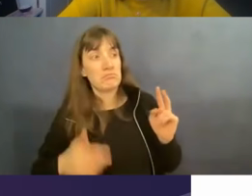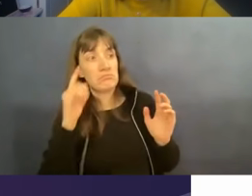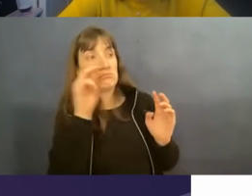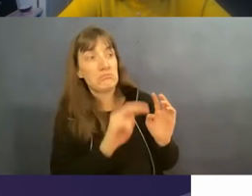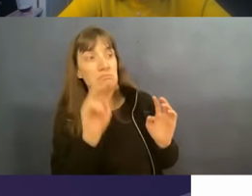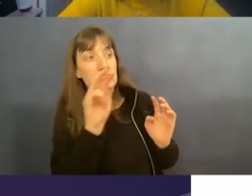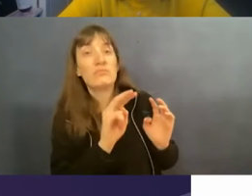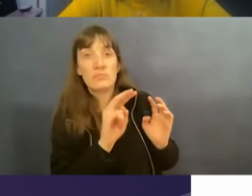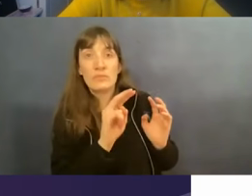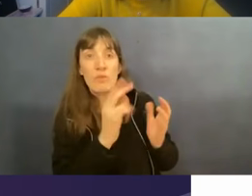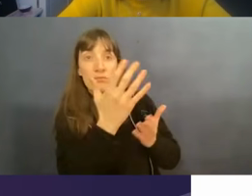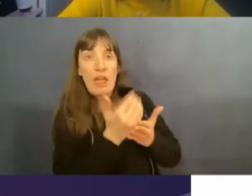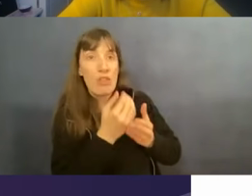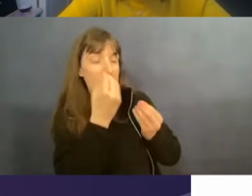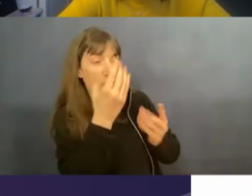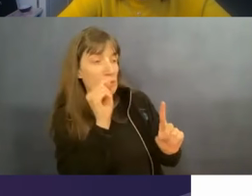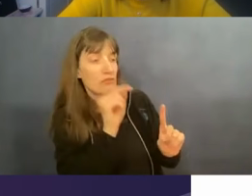information to,